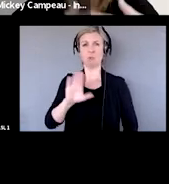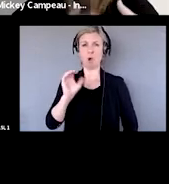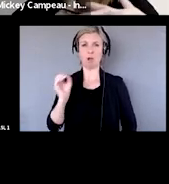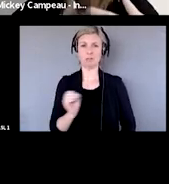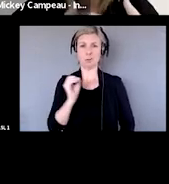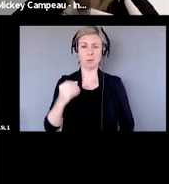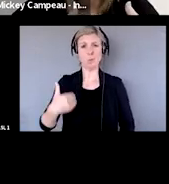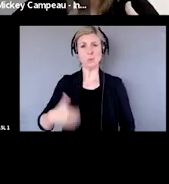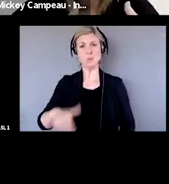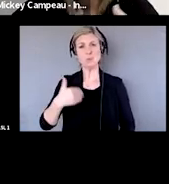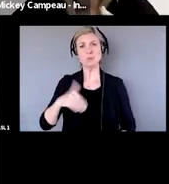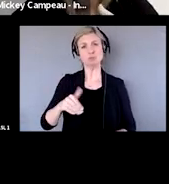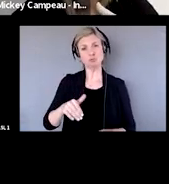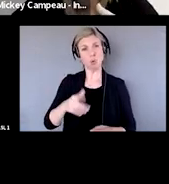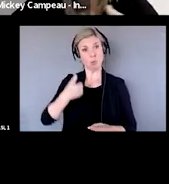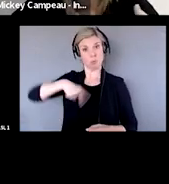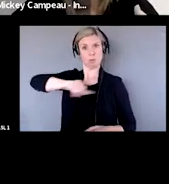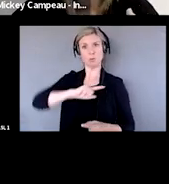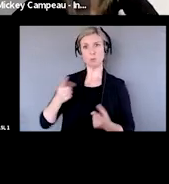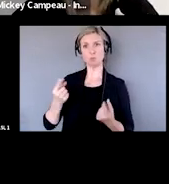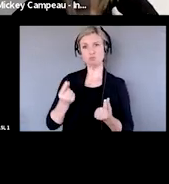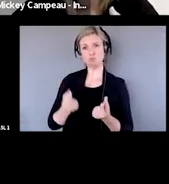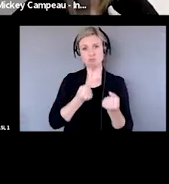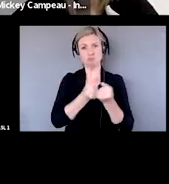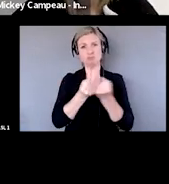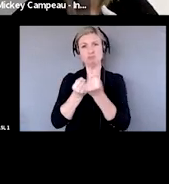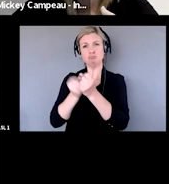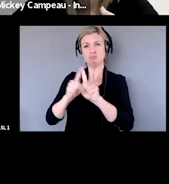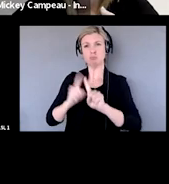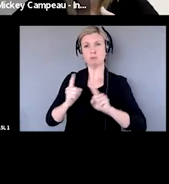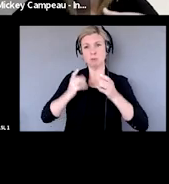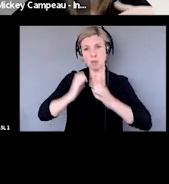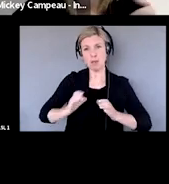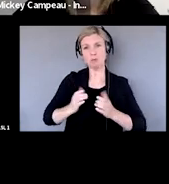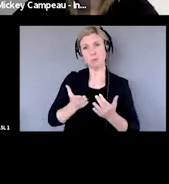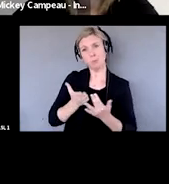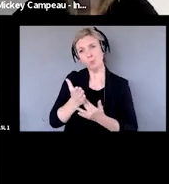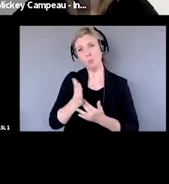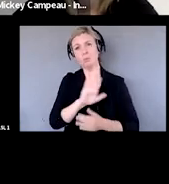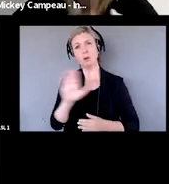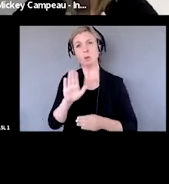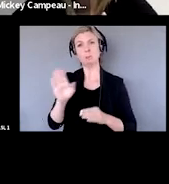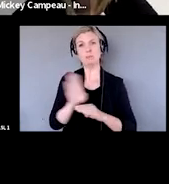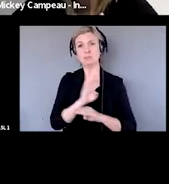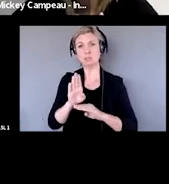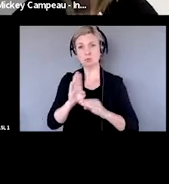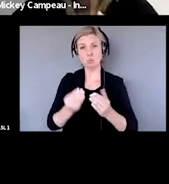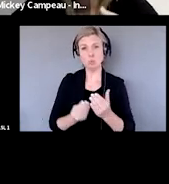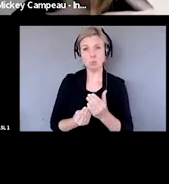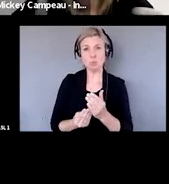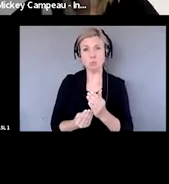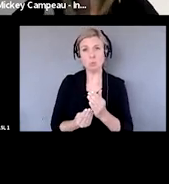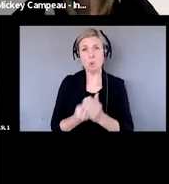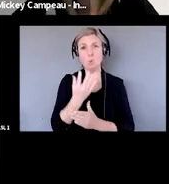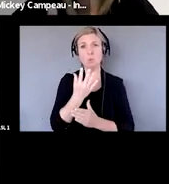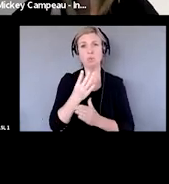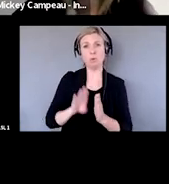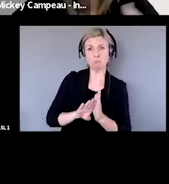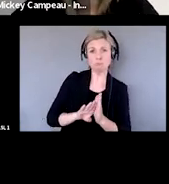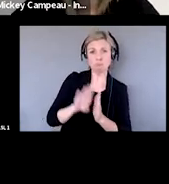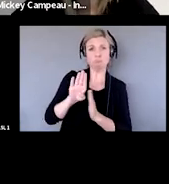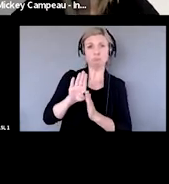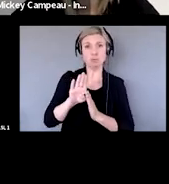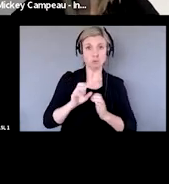we help support them through multiple stages of business growth, from startup to scale up, everything in